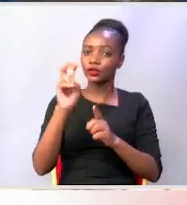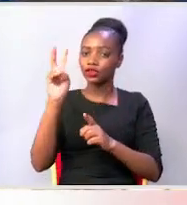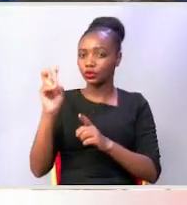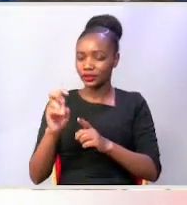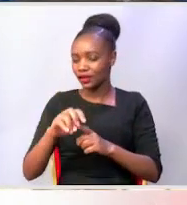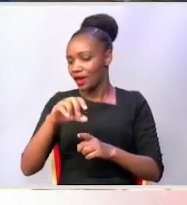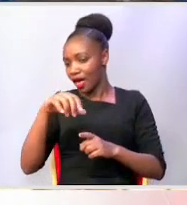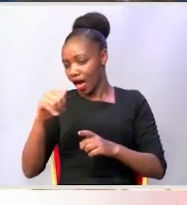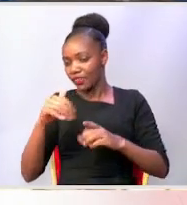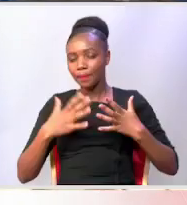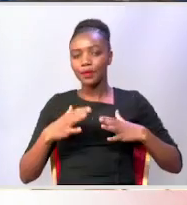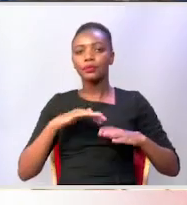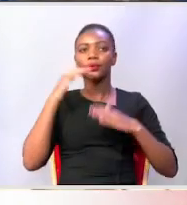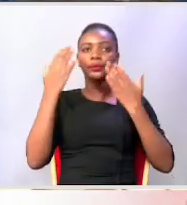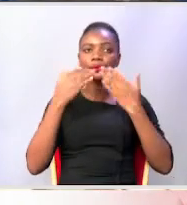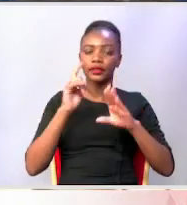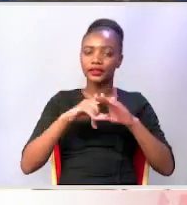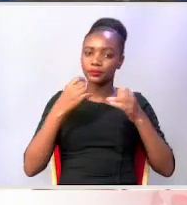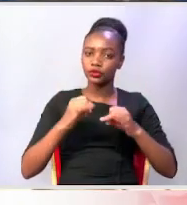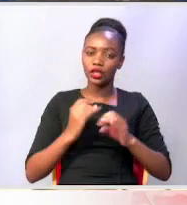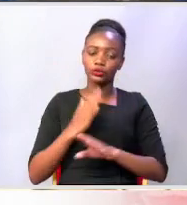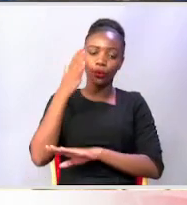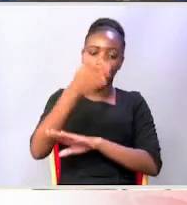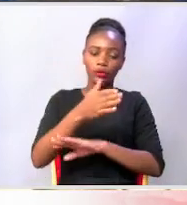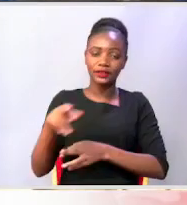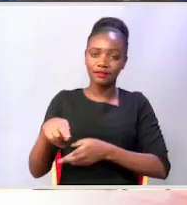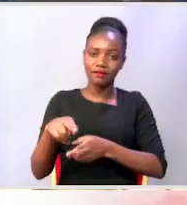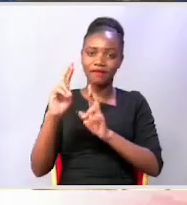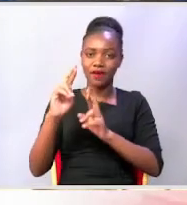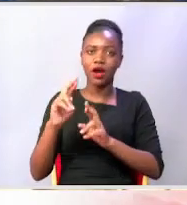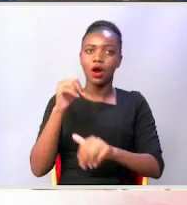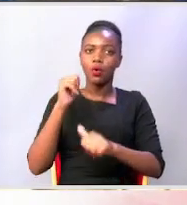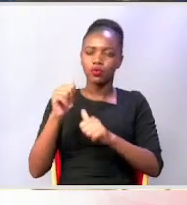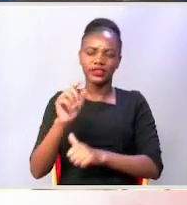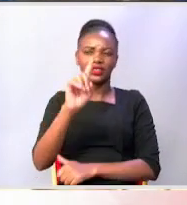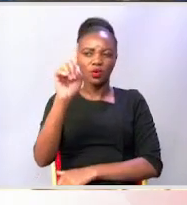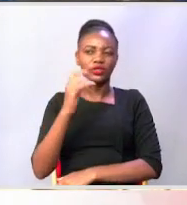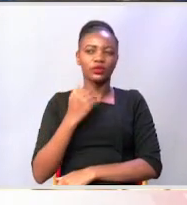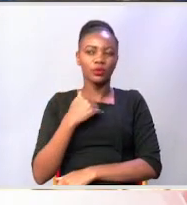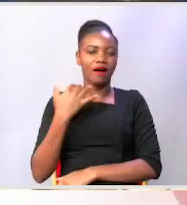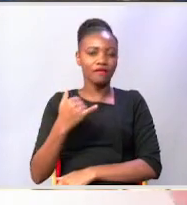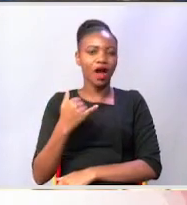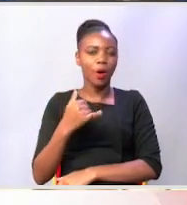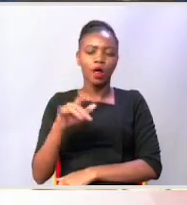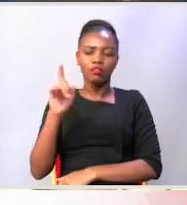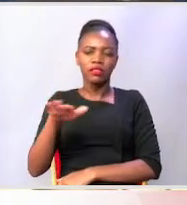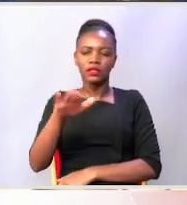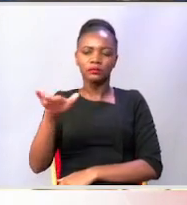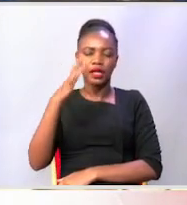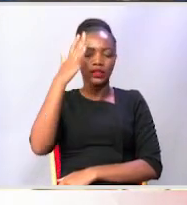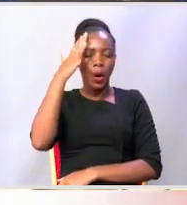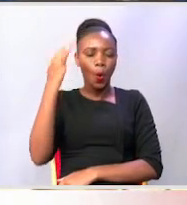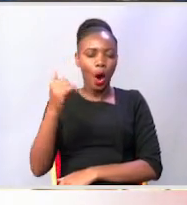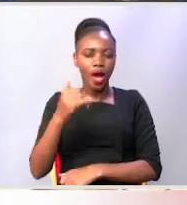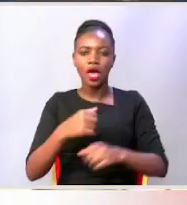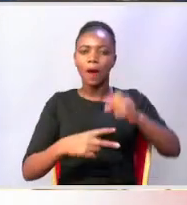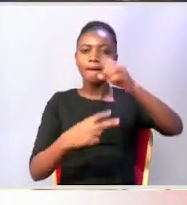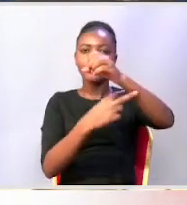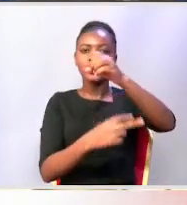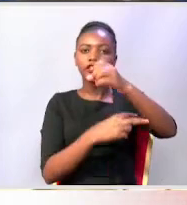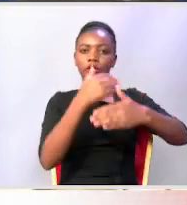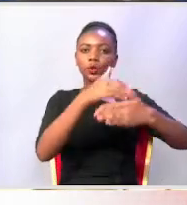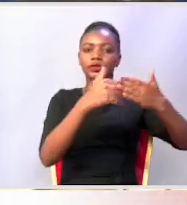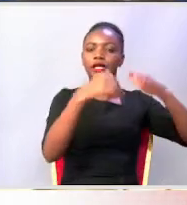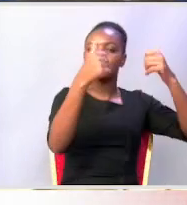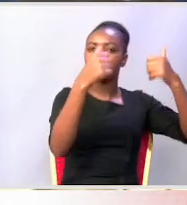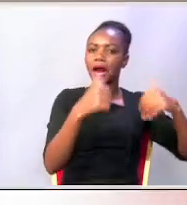a number of people died while trying to cross the river, which brings the question as to why is it that a bridge has never been constructed